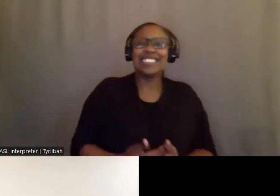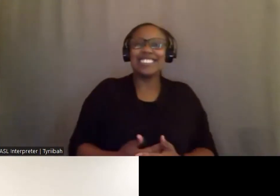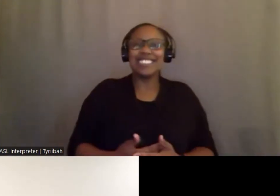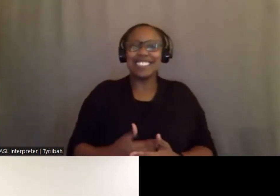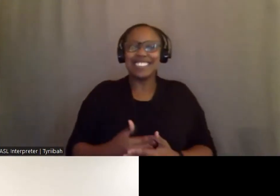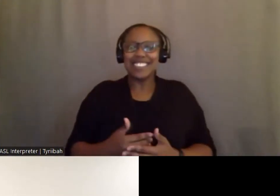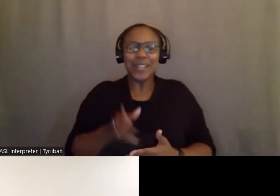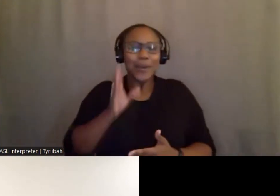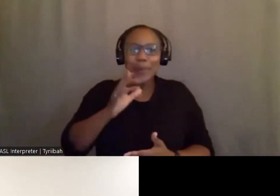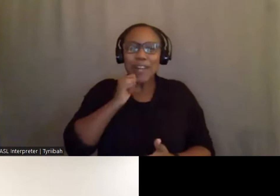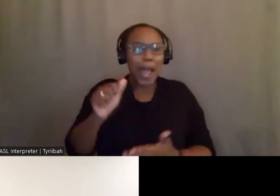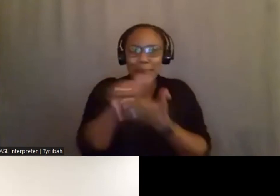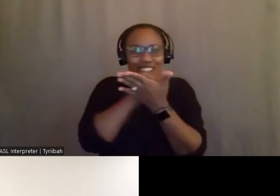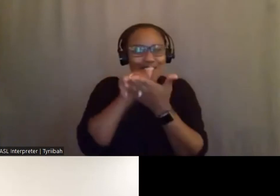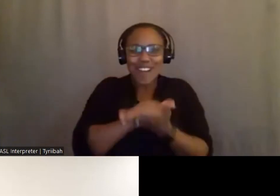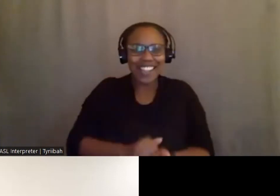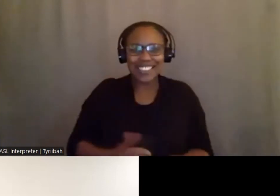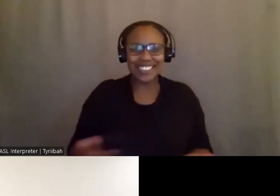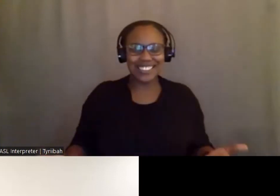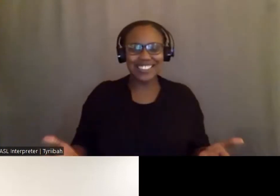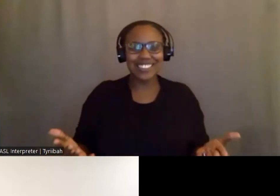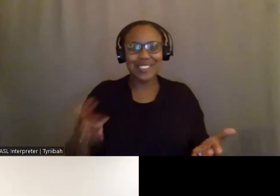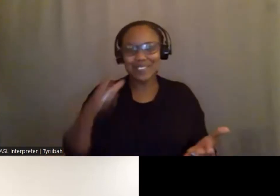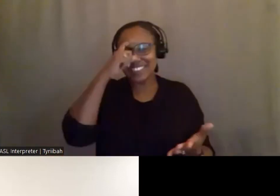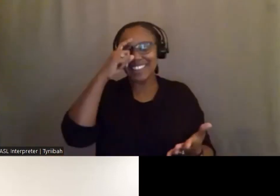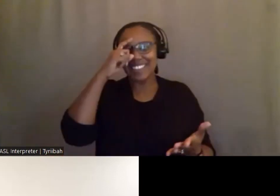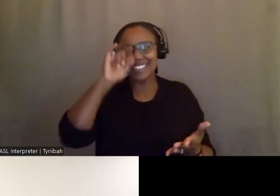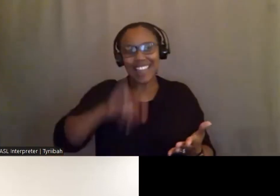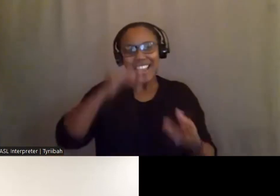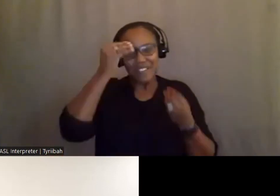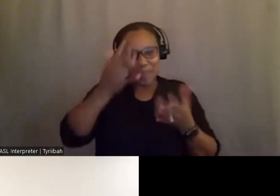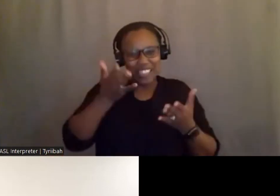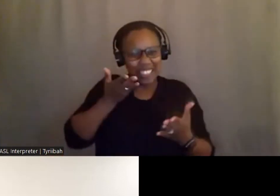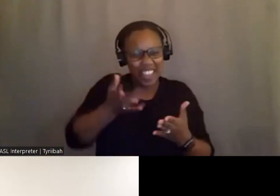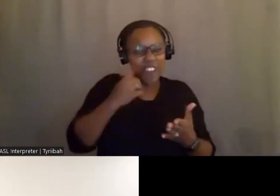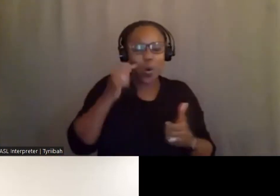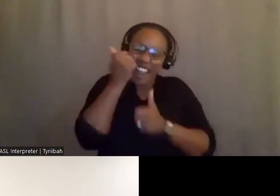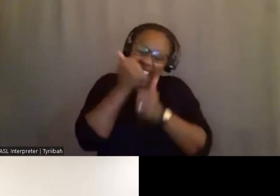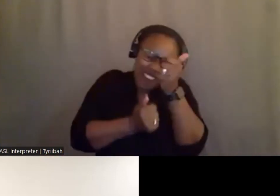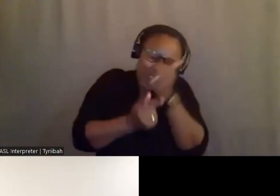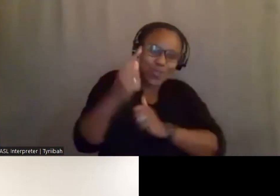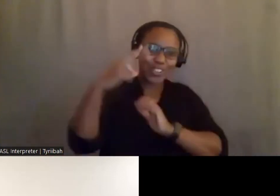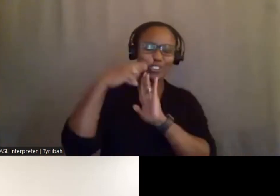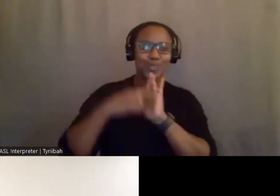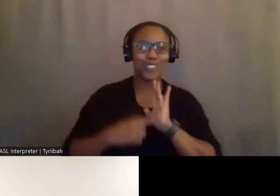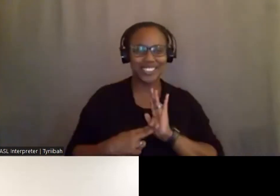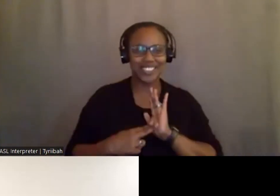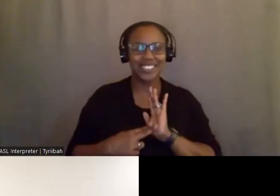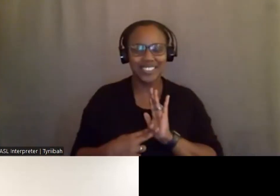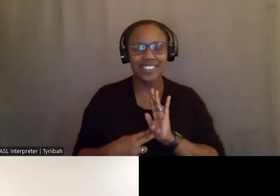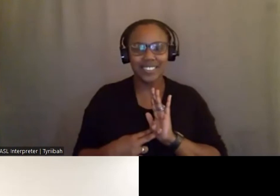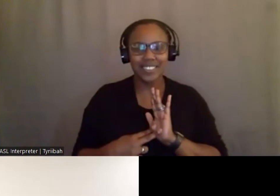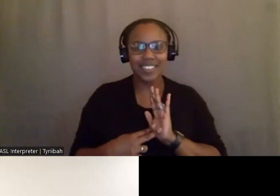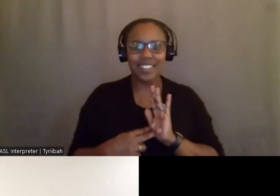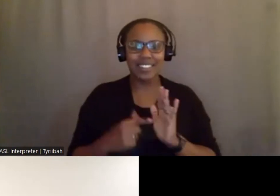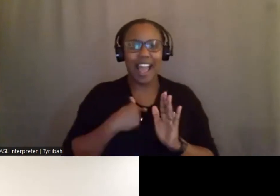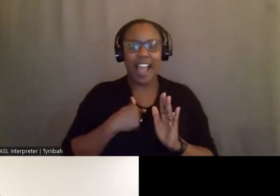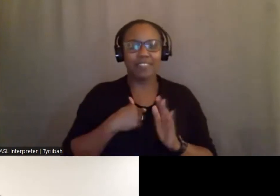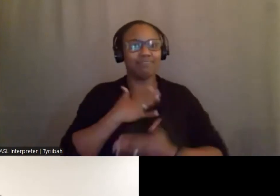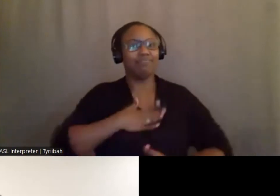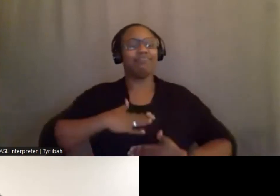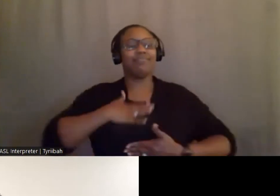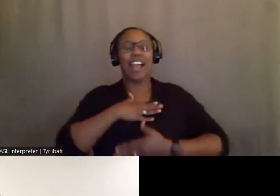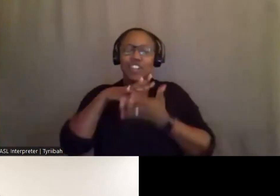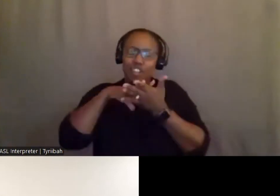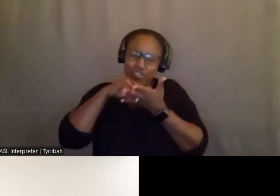because that information is there for everyone to read. And I know that I'm so grateful and I've learned so, so much